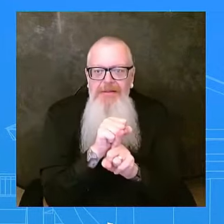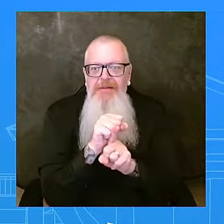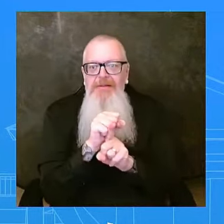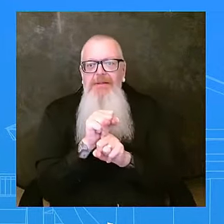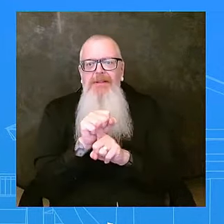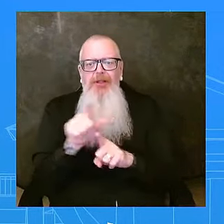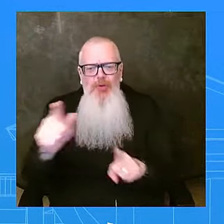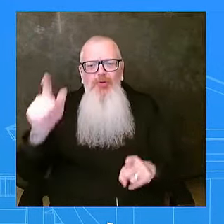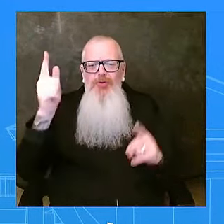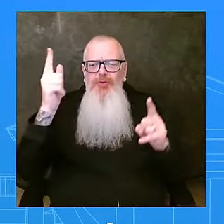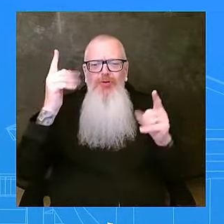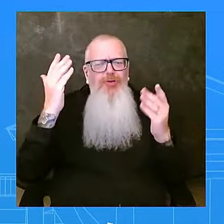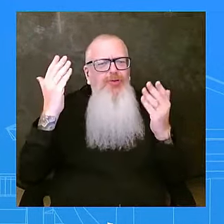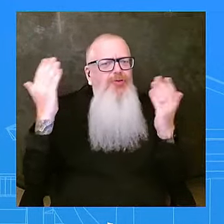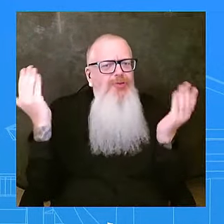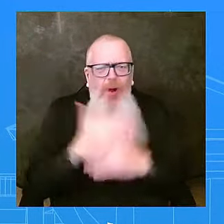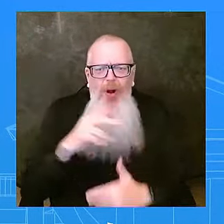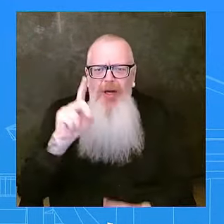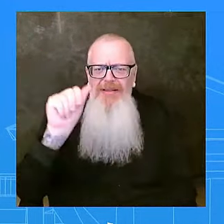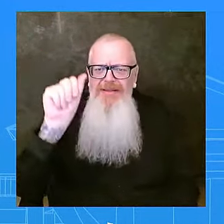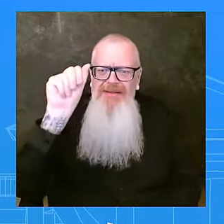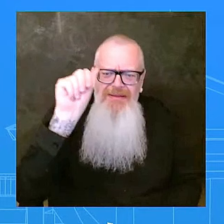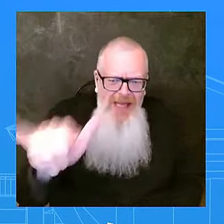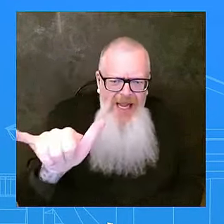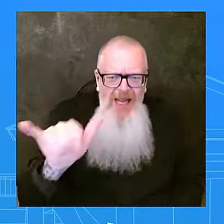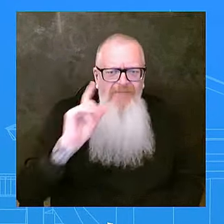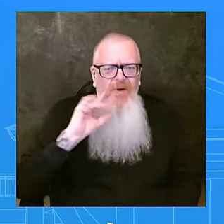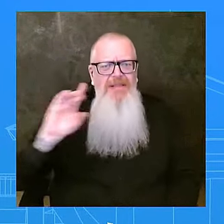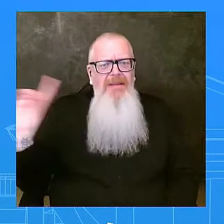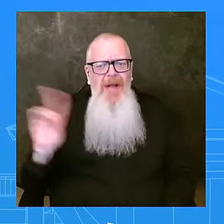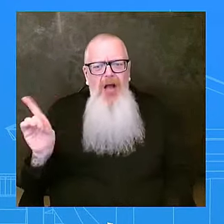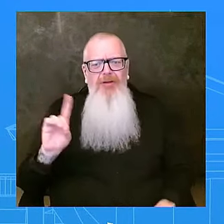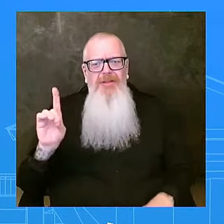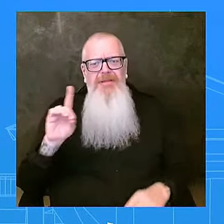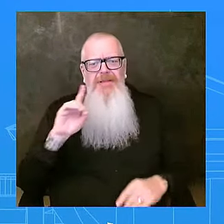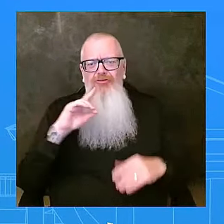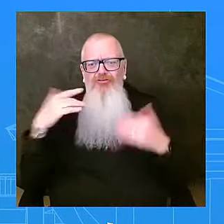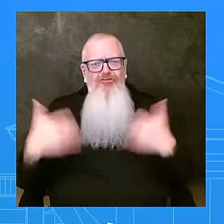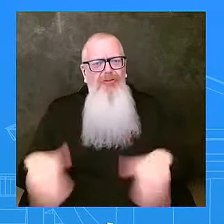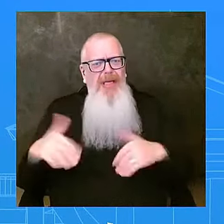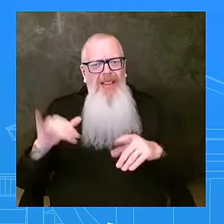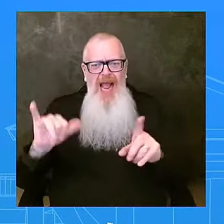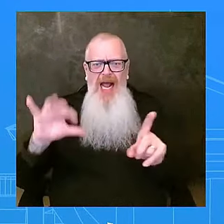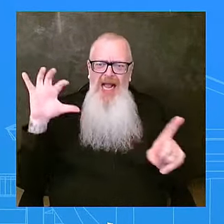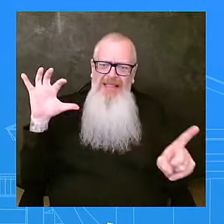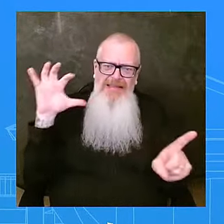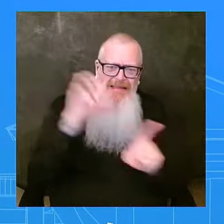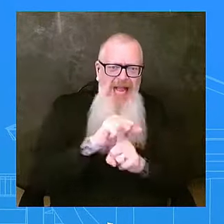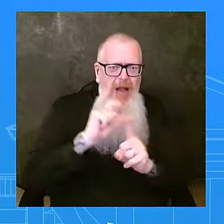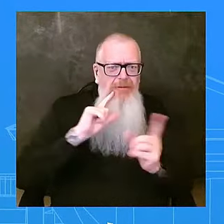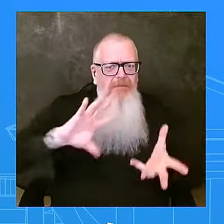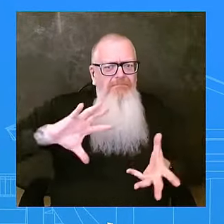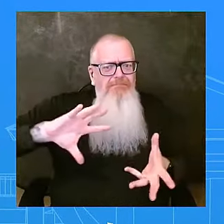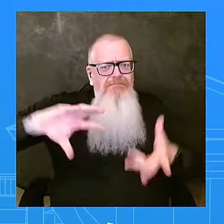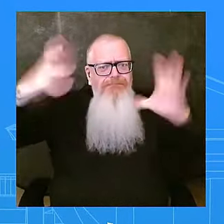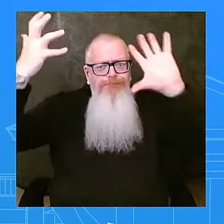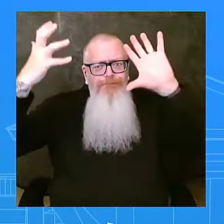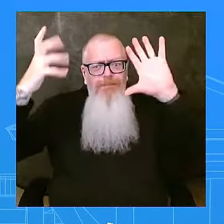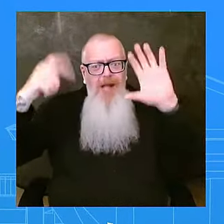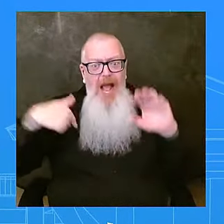country because our democracy was attacked. And they went there because they were told that they